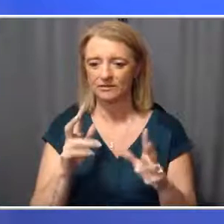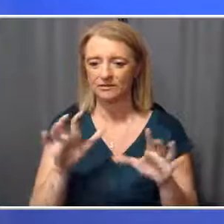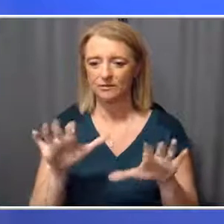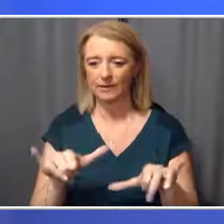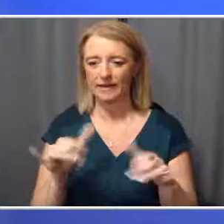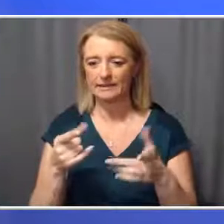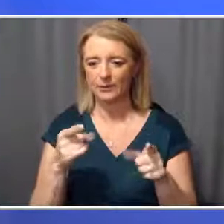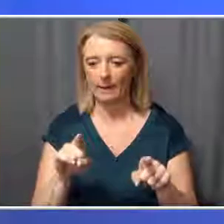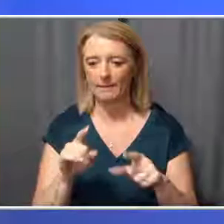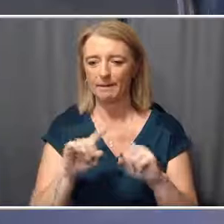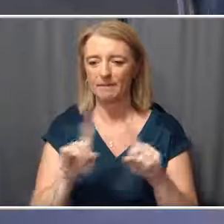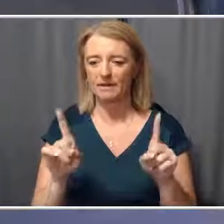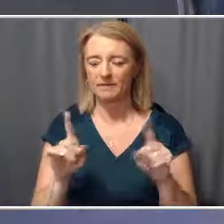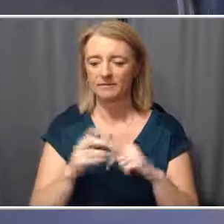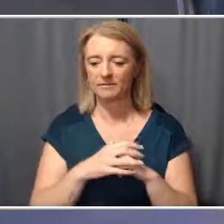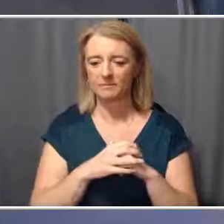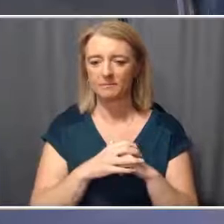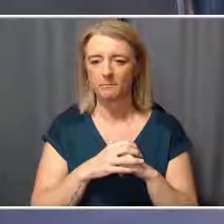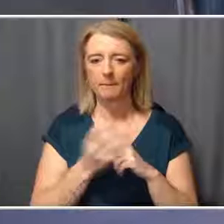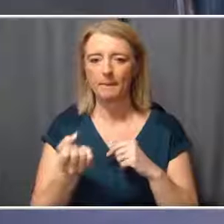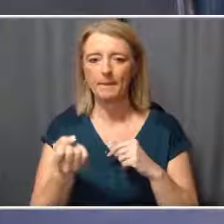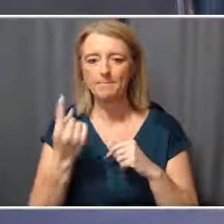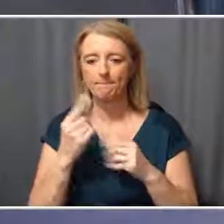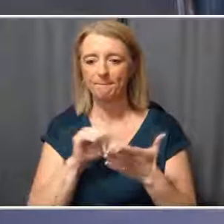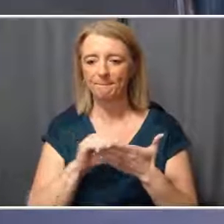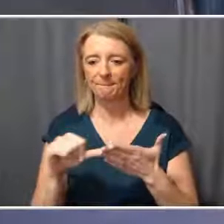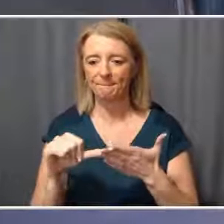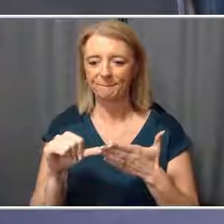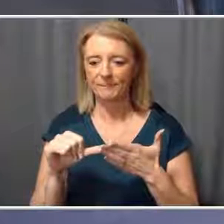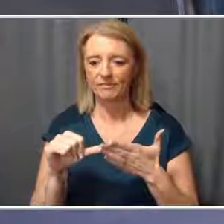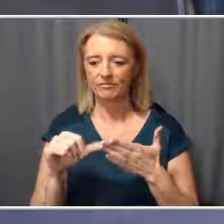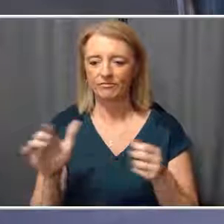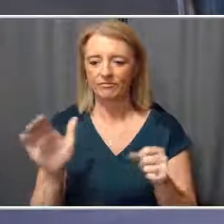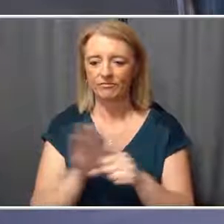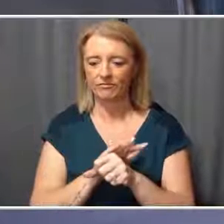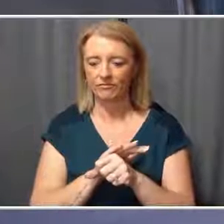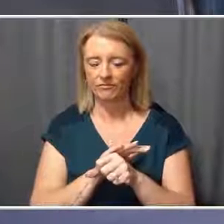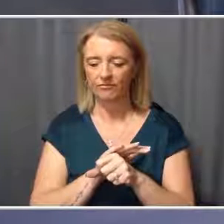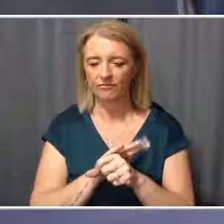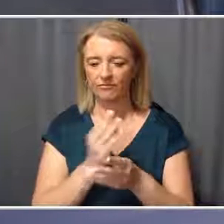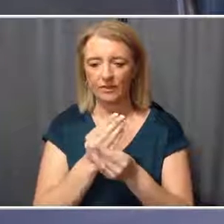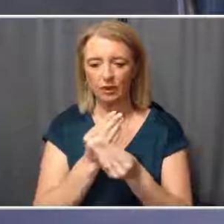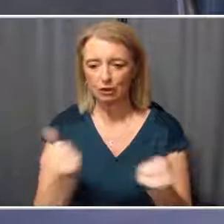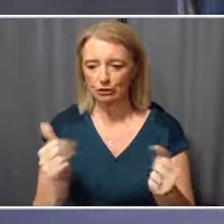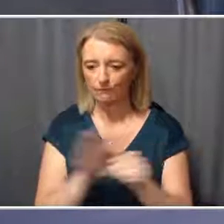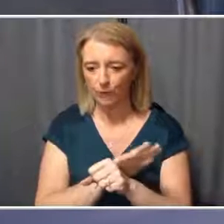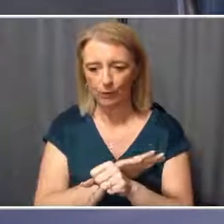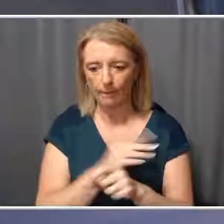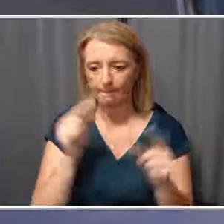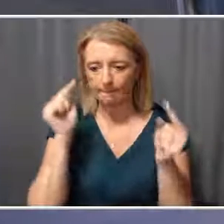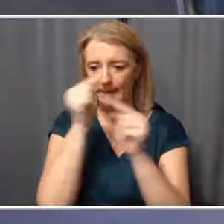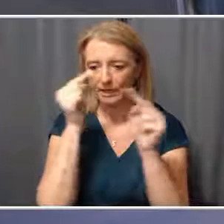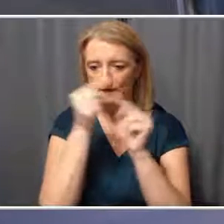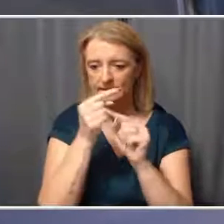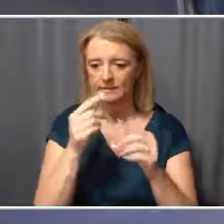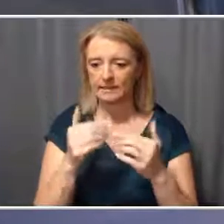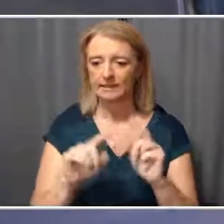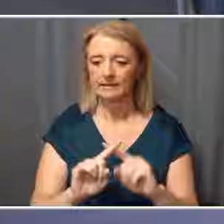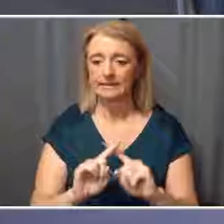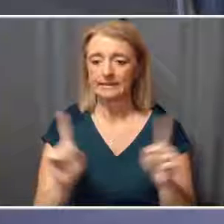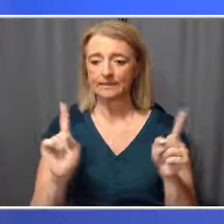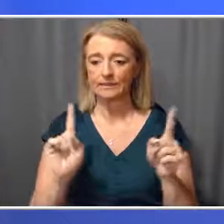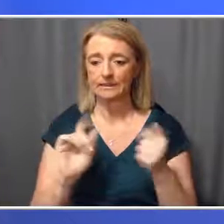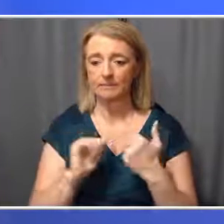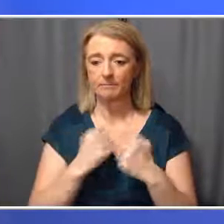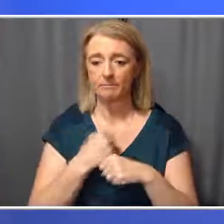But I could feel the difference in the pressure in my head. I could feel the lack of pain. I was actually able to touch my